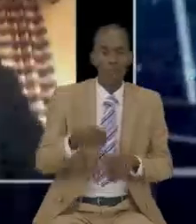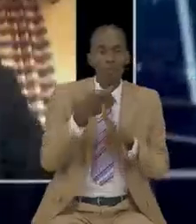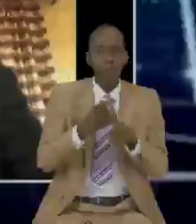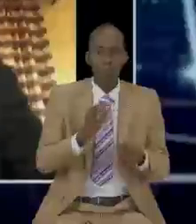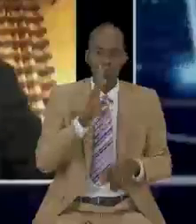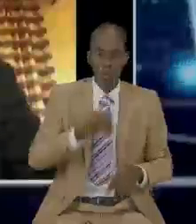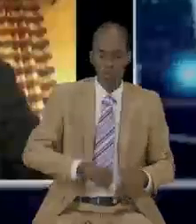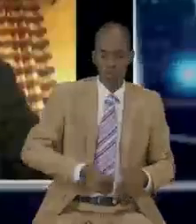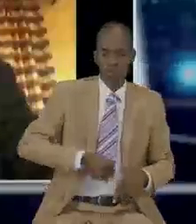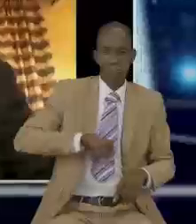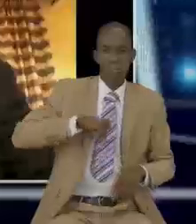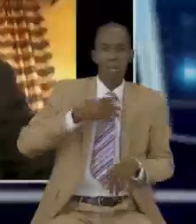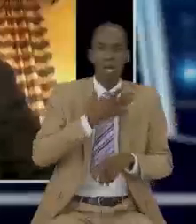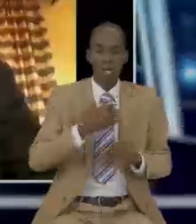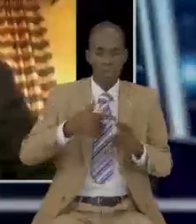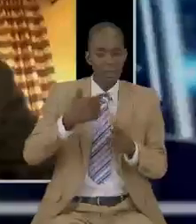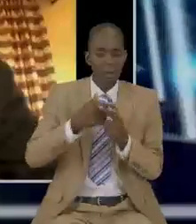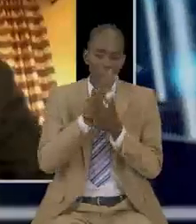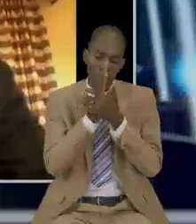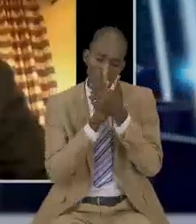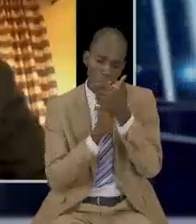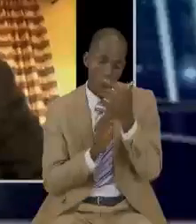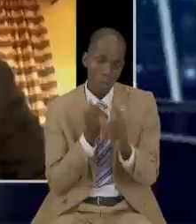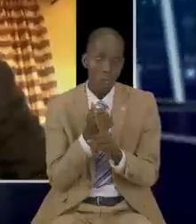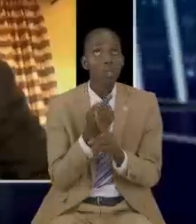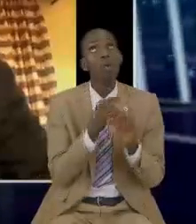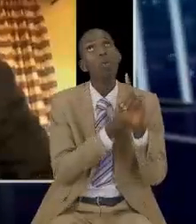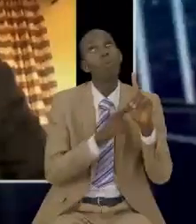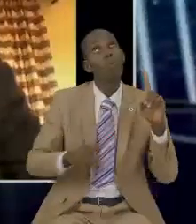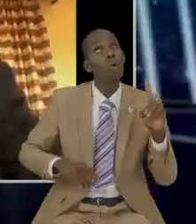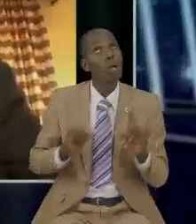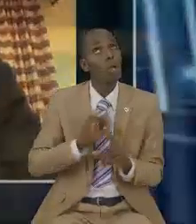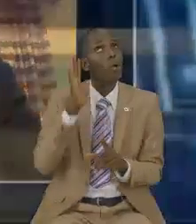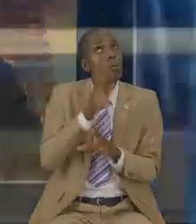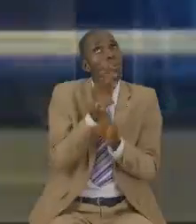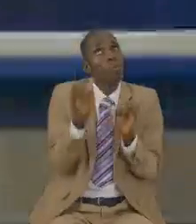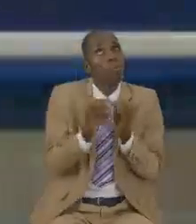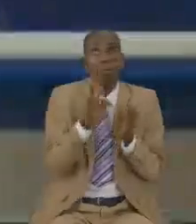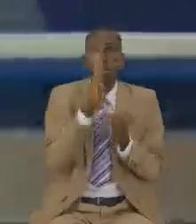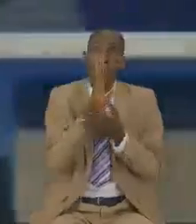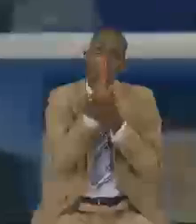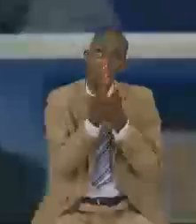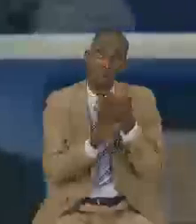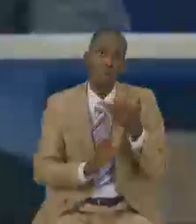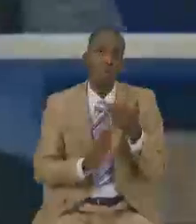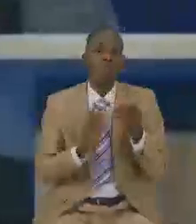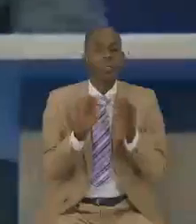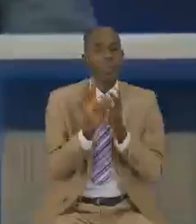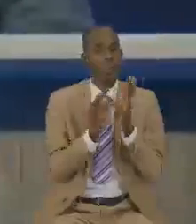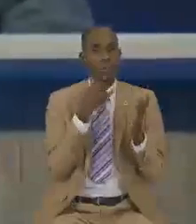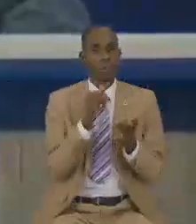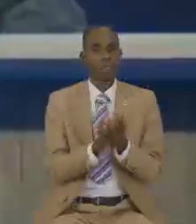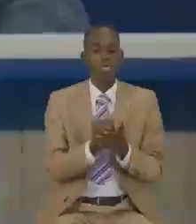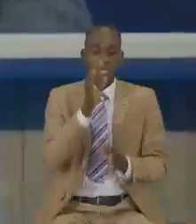himself and he says, Lord, I come. I will no more be proud if my people who are